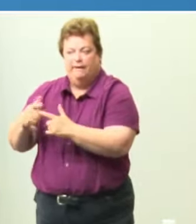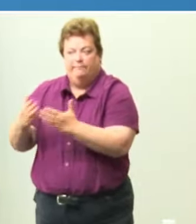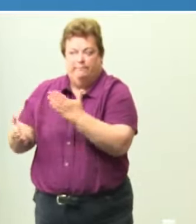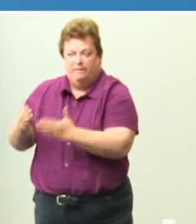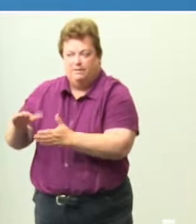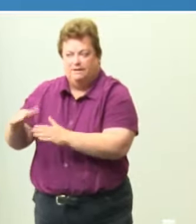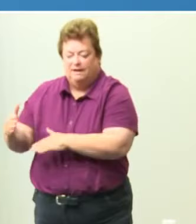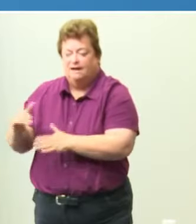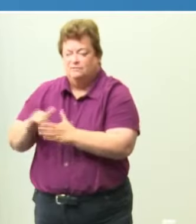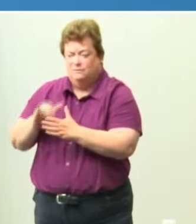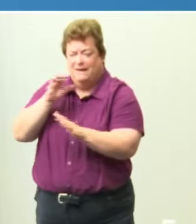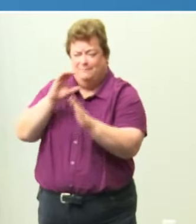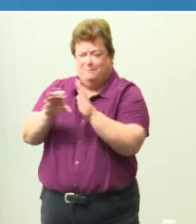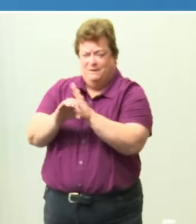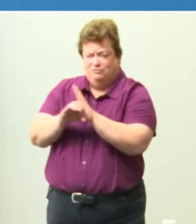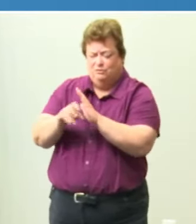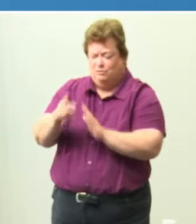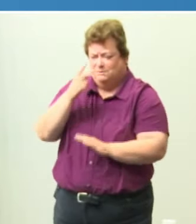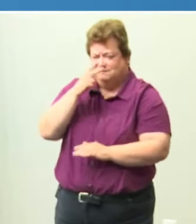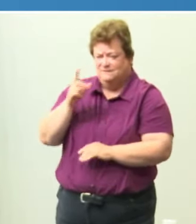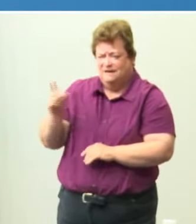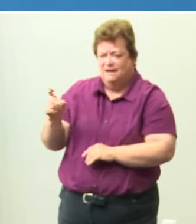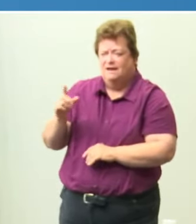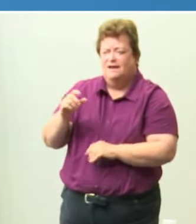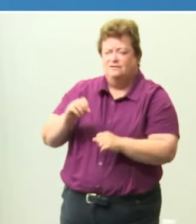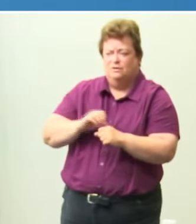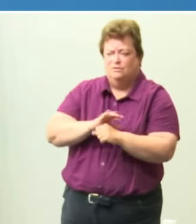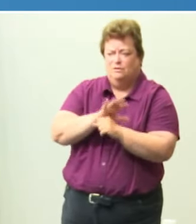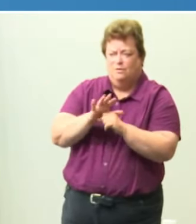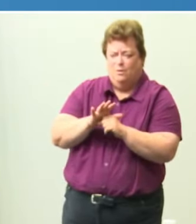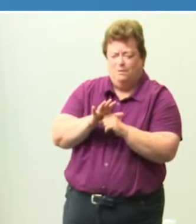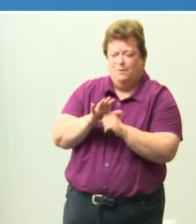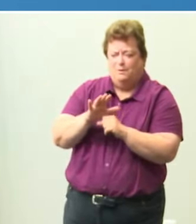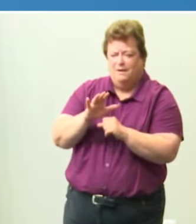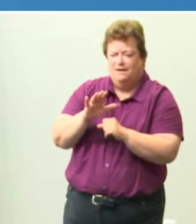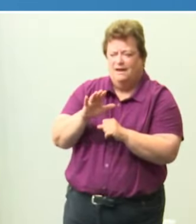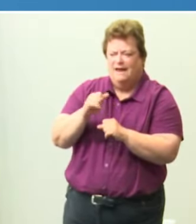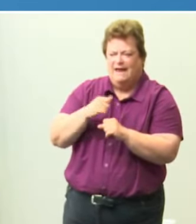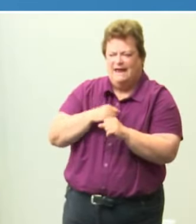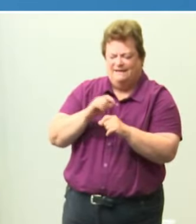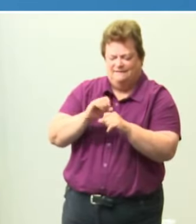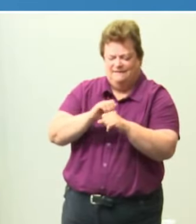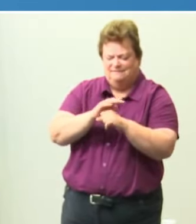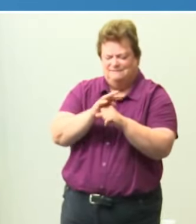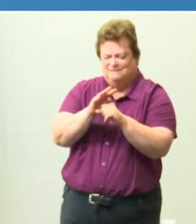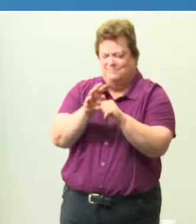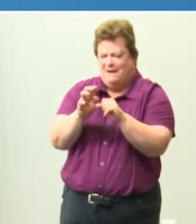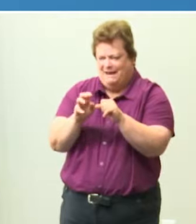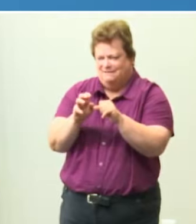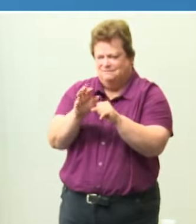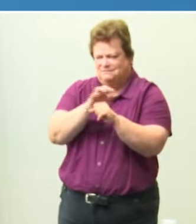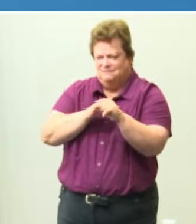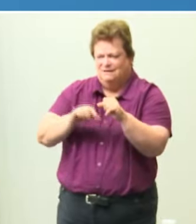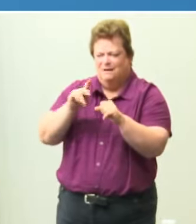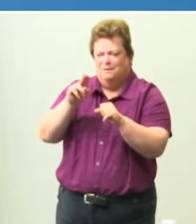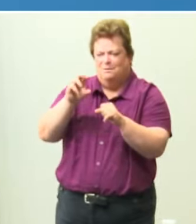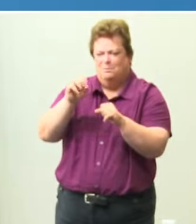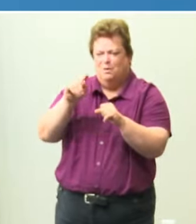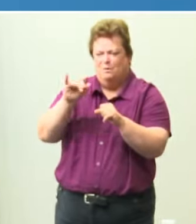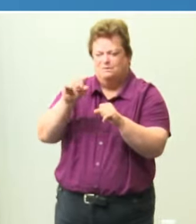screen here basically just shows the coronavirus cartoon, and it's got these spike proteins all around it. And